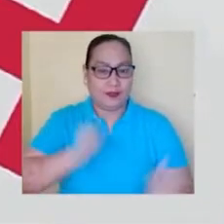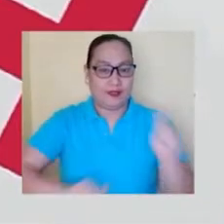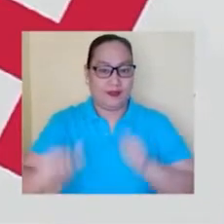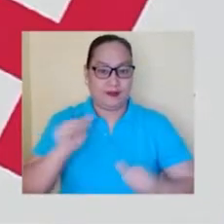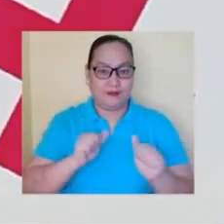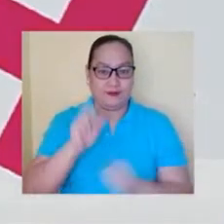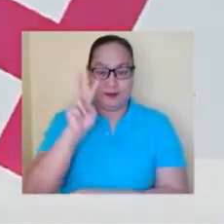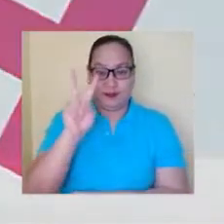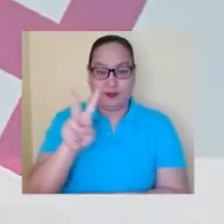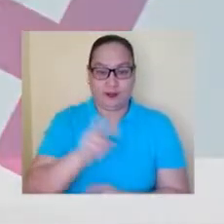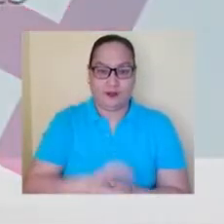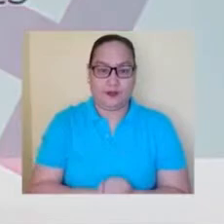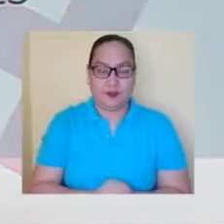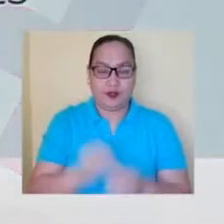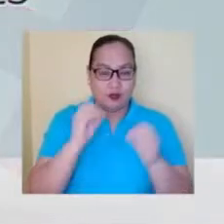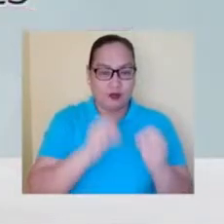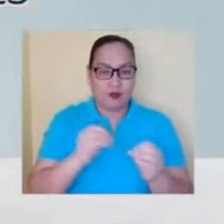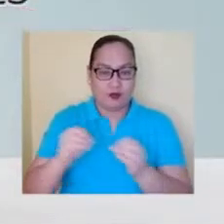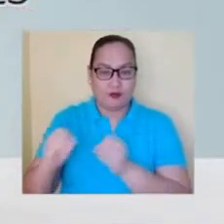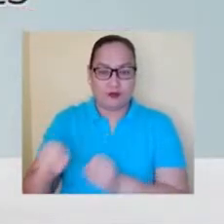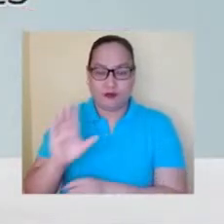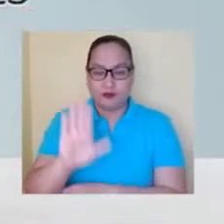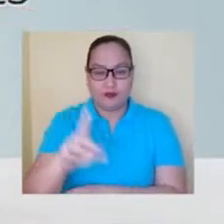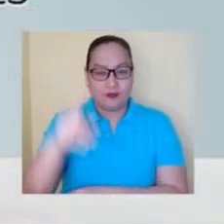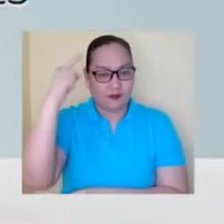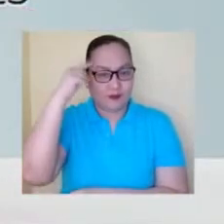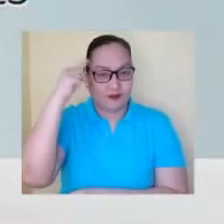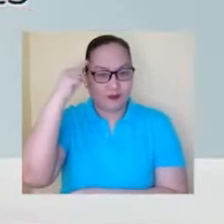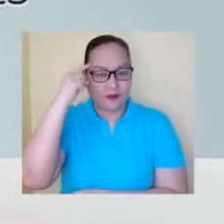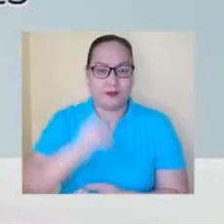Activity 2. Organize your thoughts.